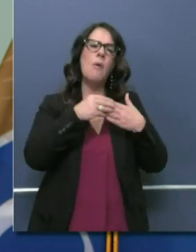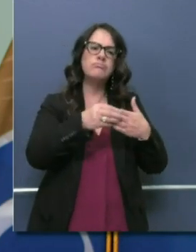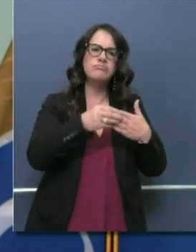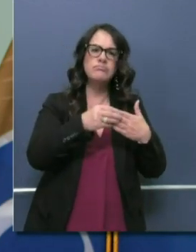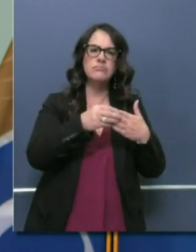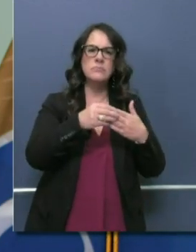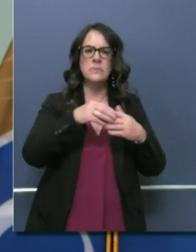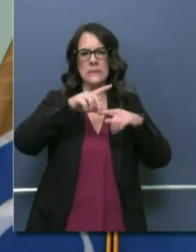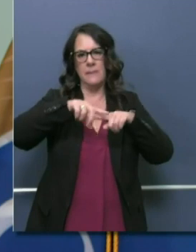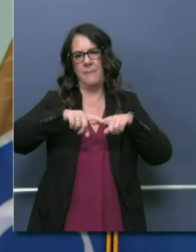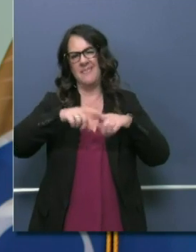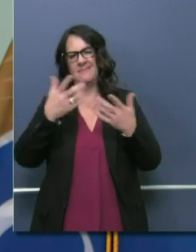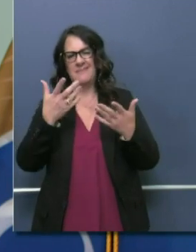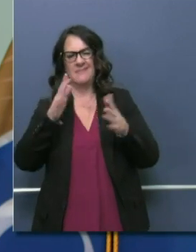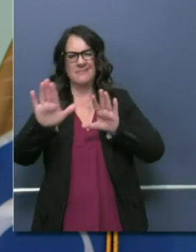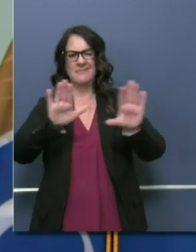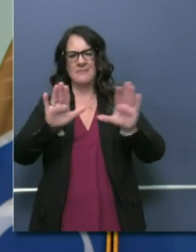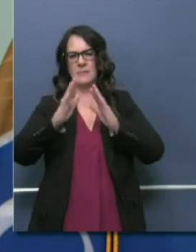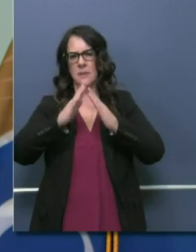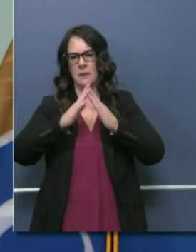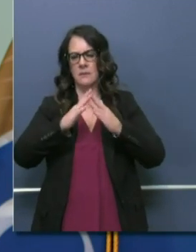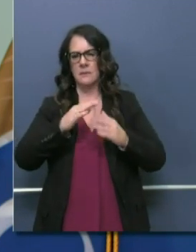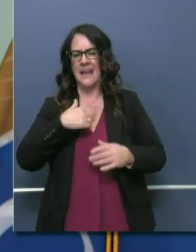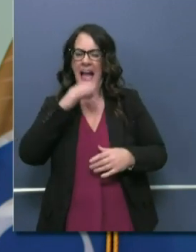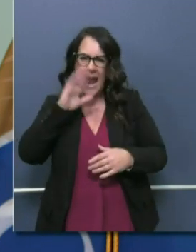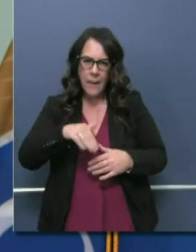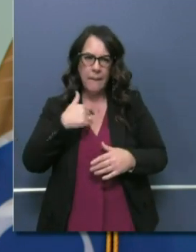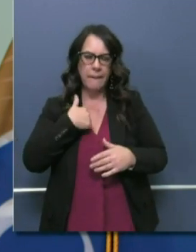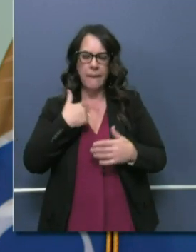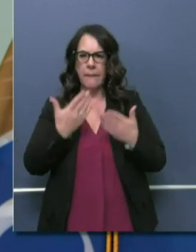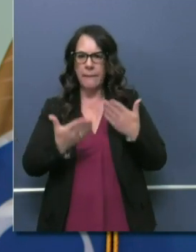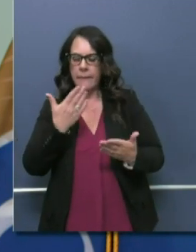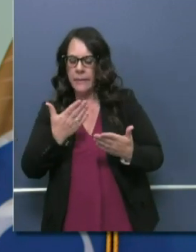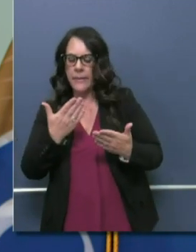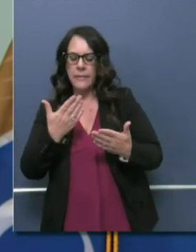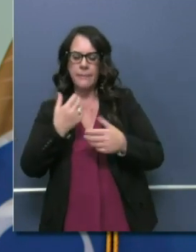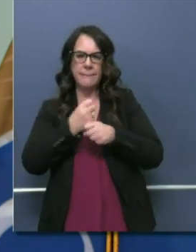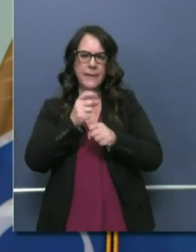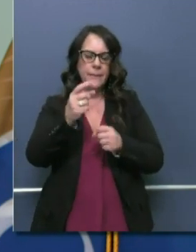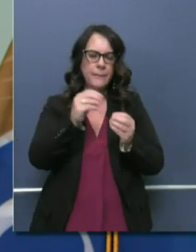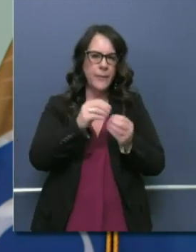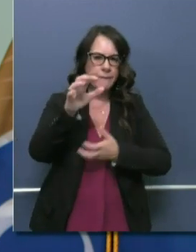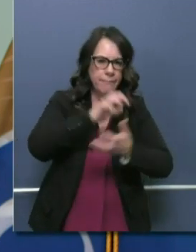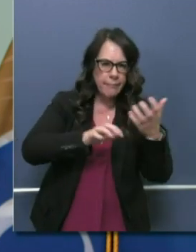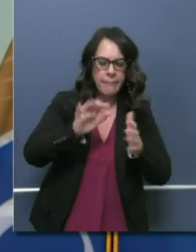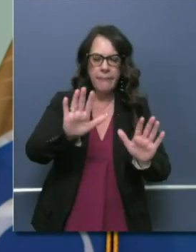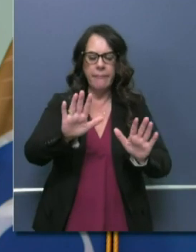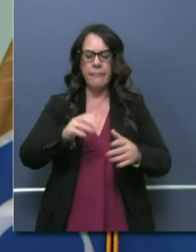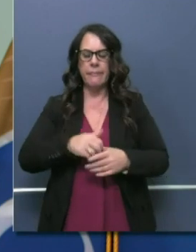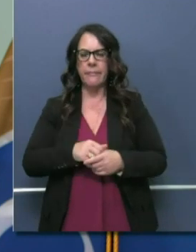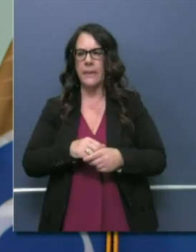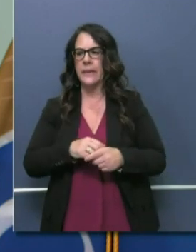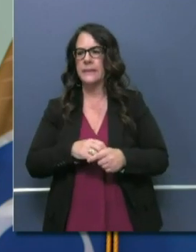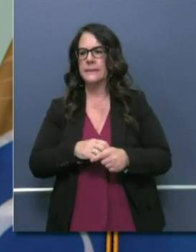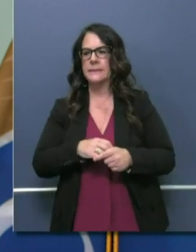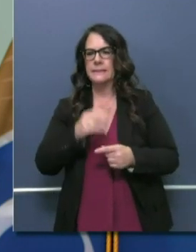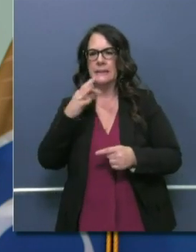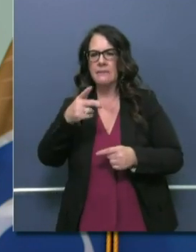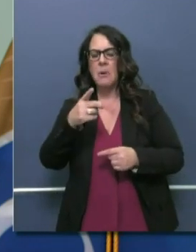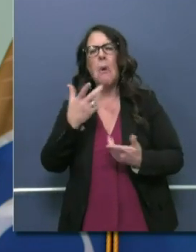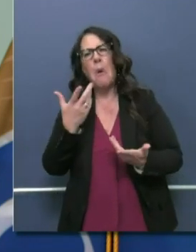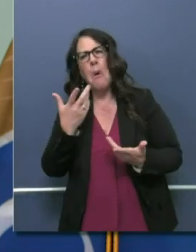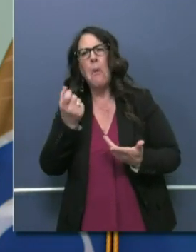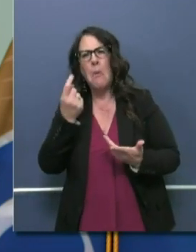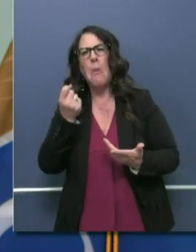more. So that hasn't confused you a little bit. You haven't been paying attention. If it hasn't confused you a lot, well, the good news,